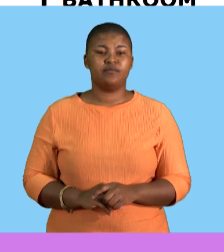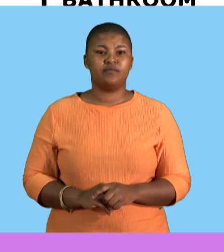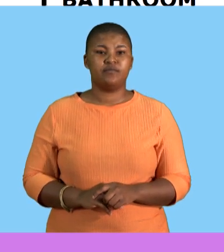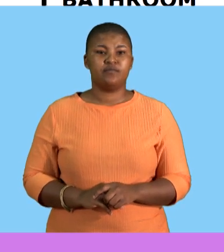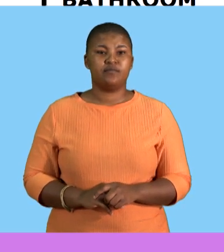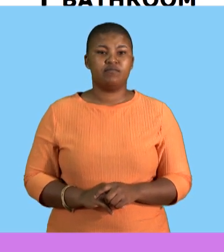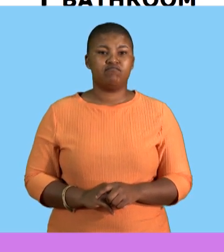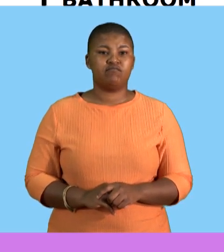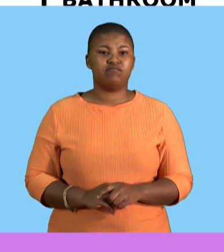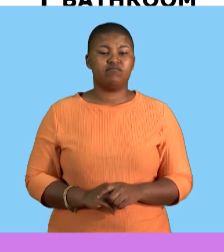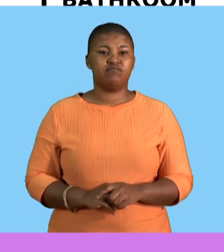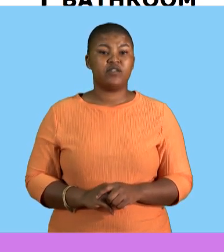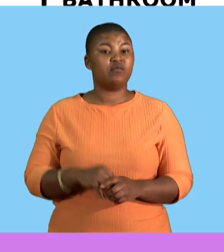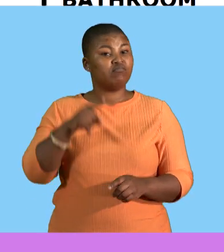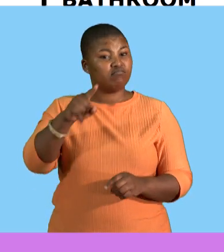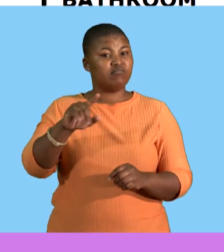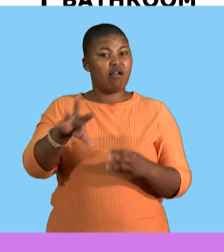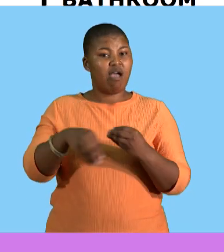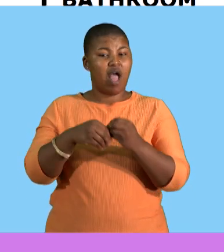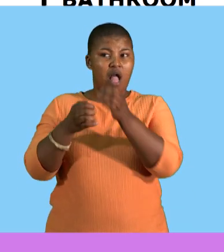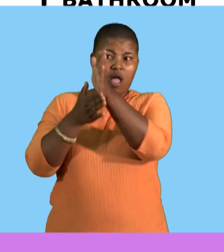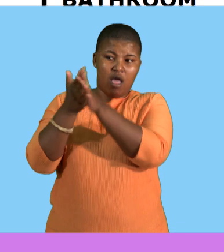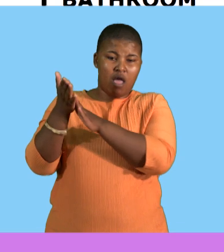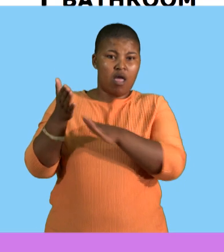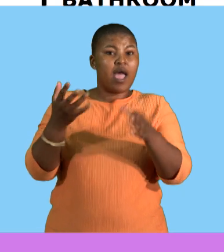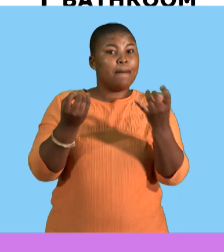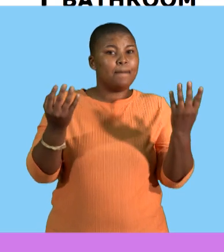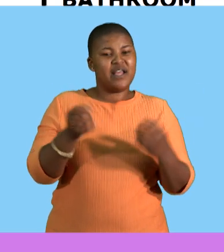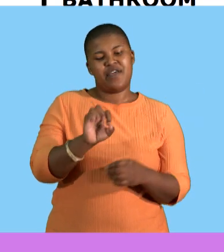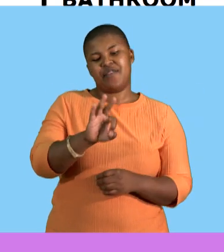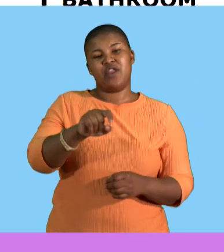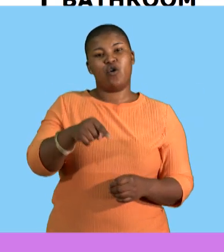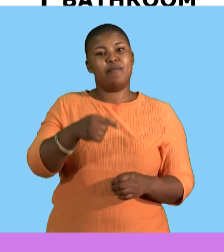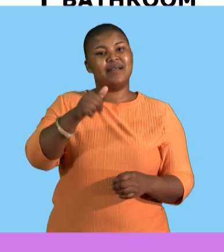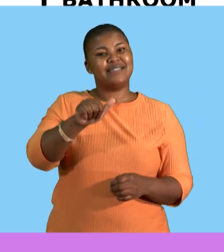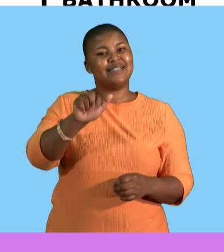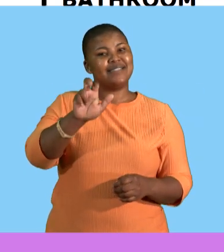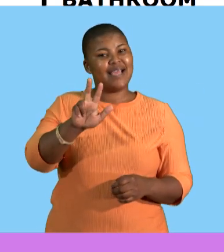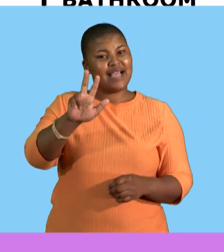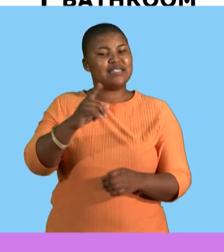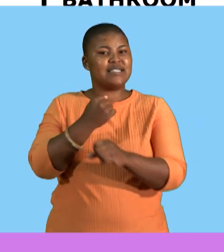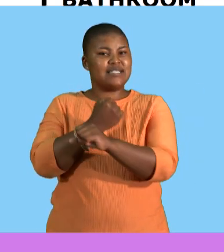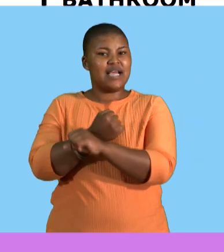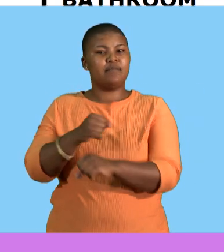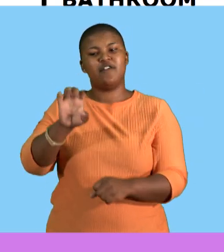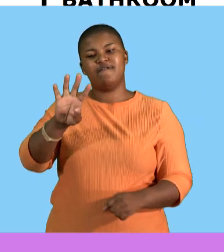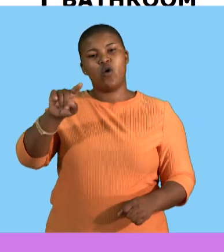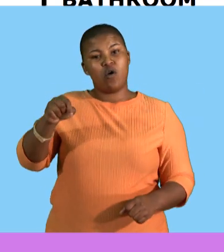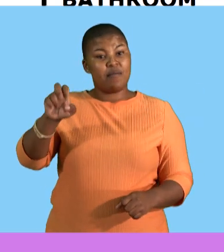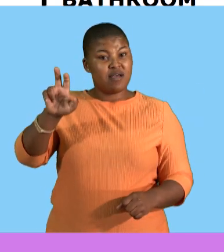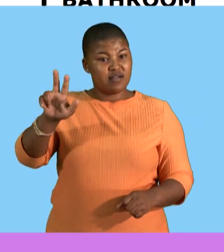will be carpeting is going to be 3,68 times